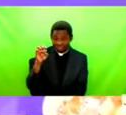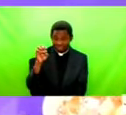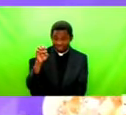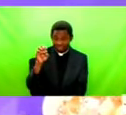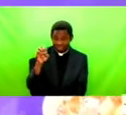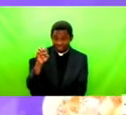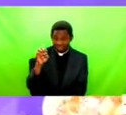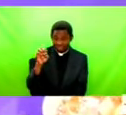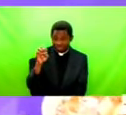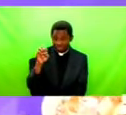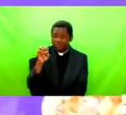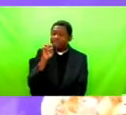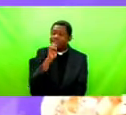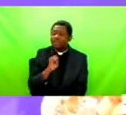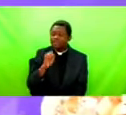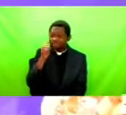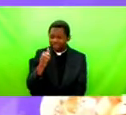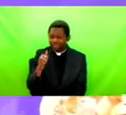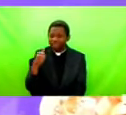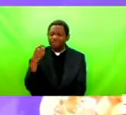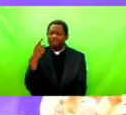8 years.